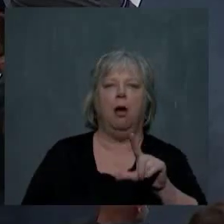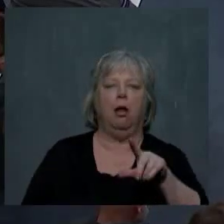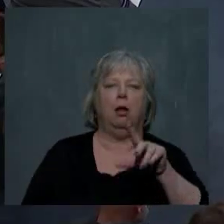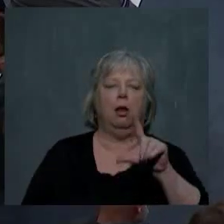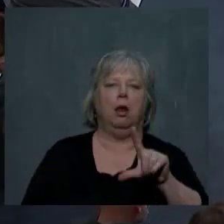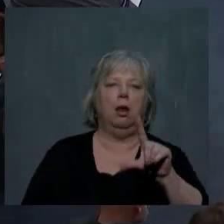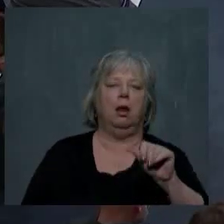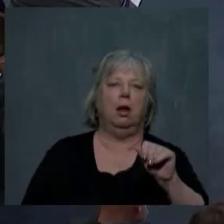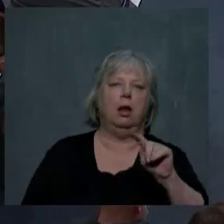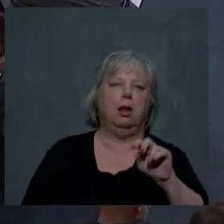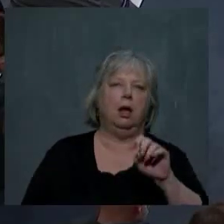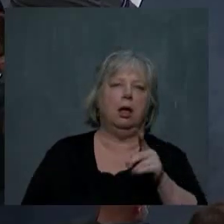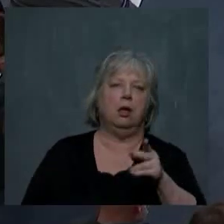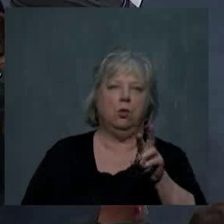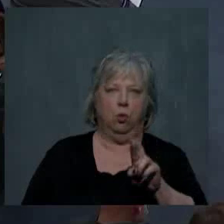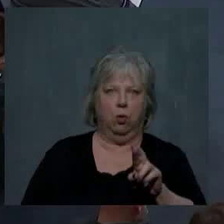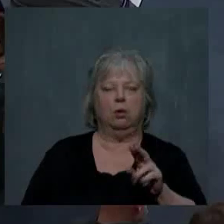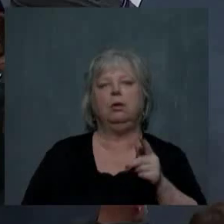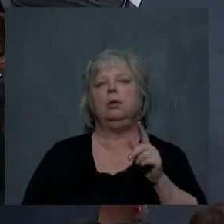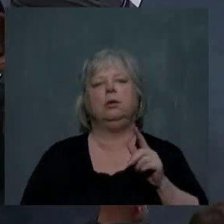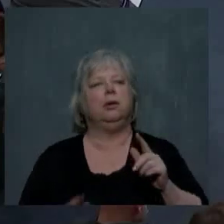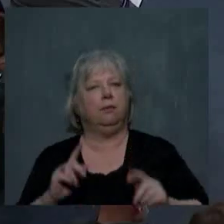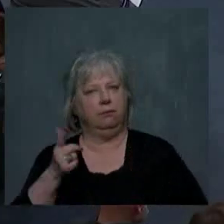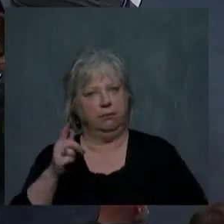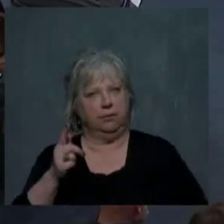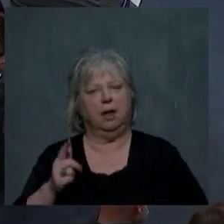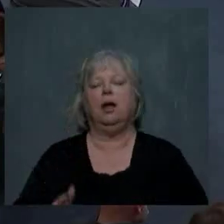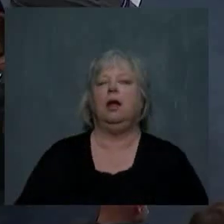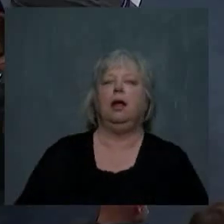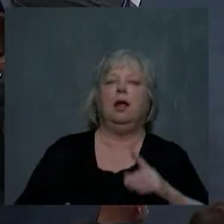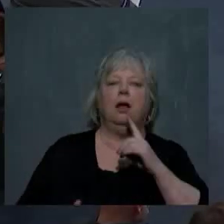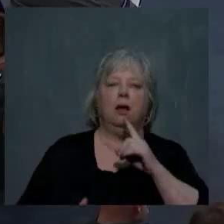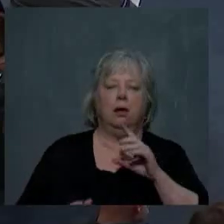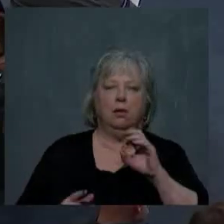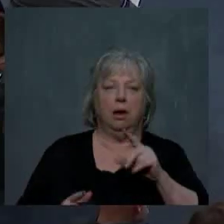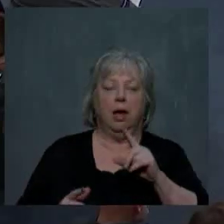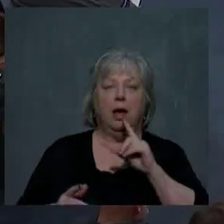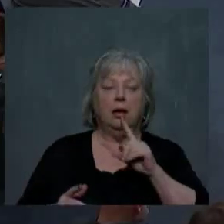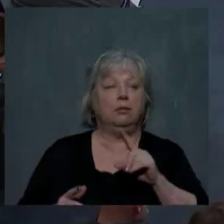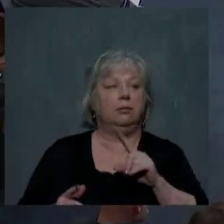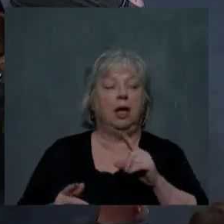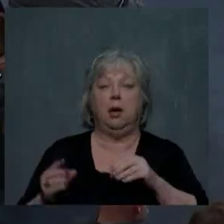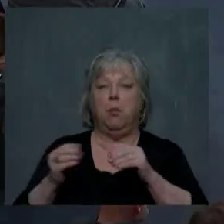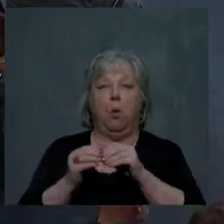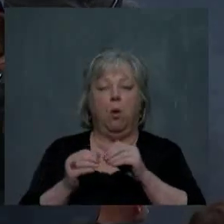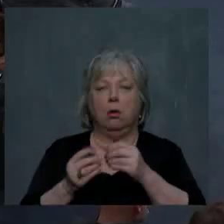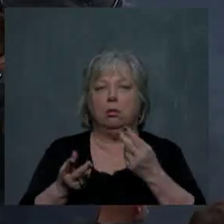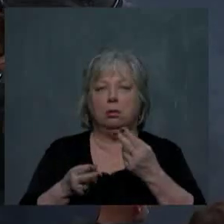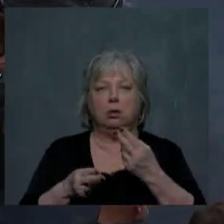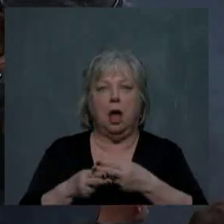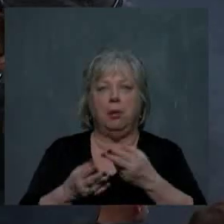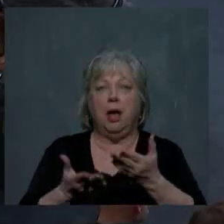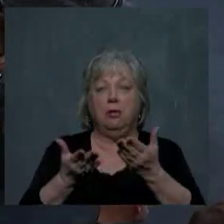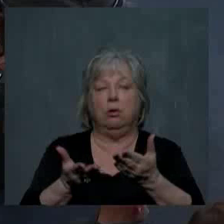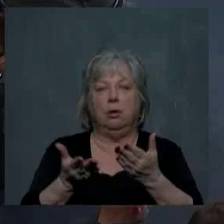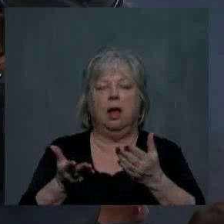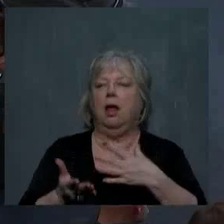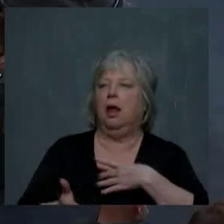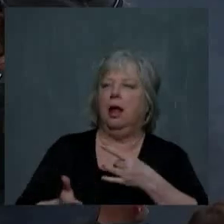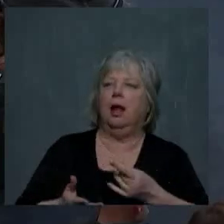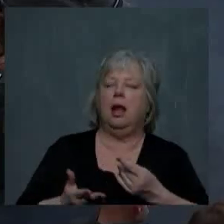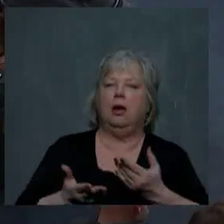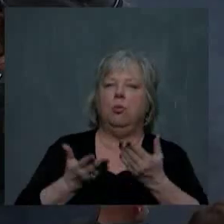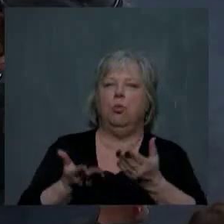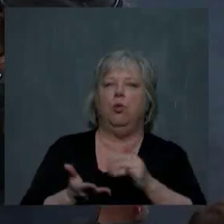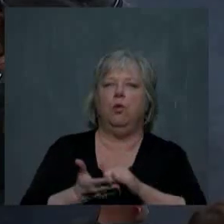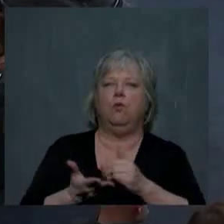second. Okay, we have a motion to be seconded for Paul Latour. Any other nominations to entertain for the floor? I'd like to move that nominations